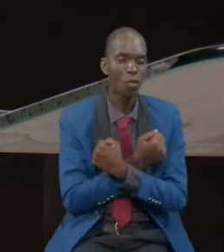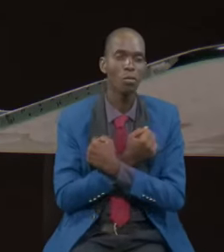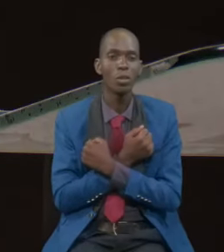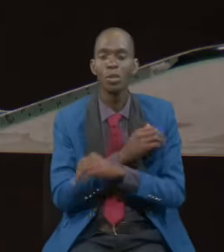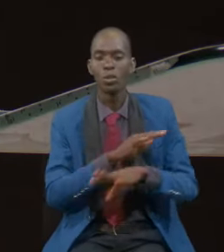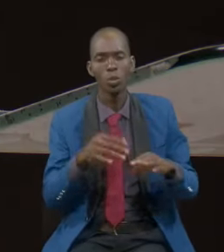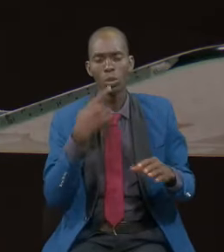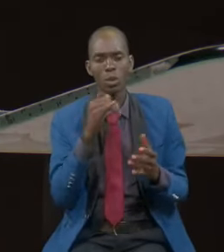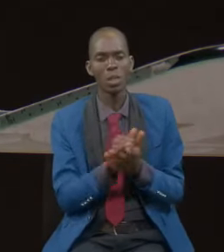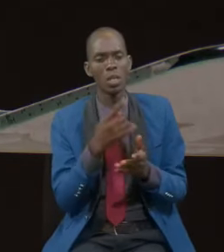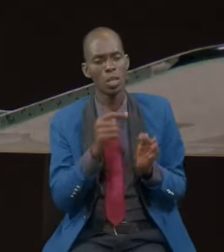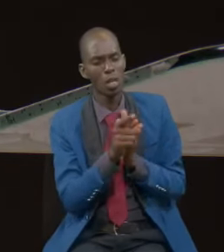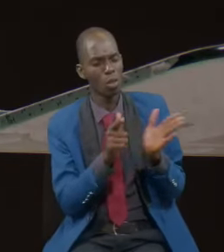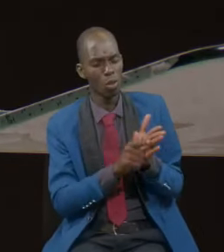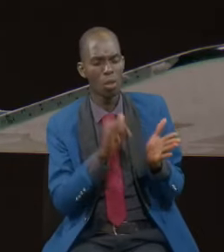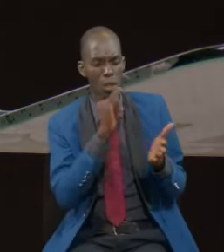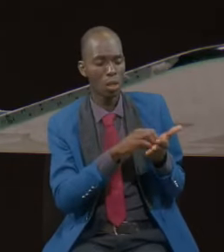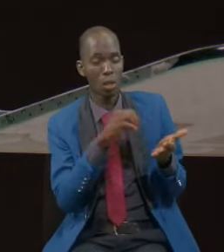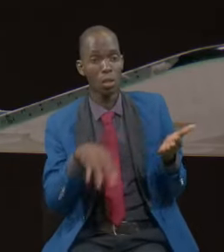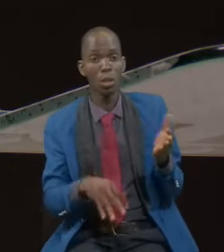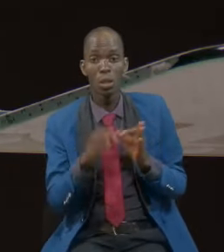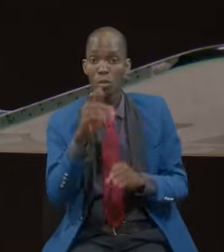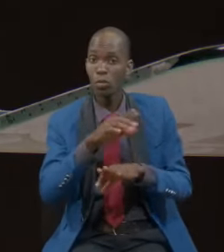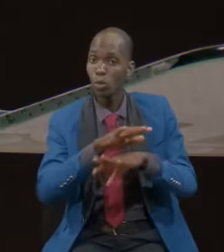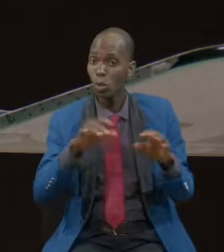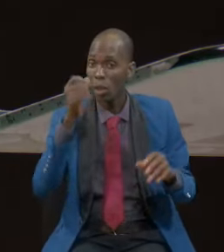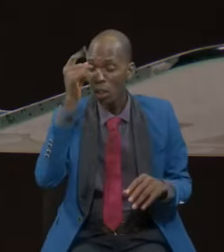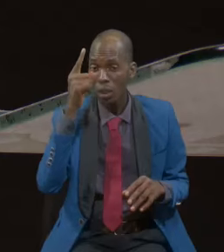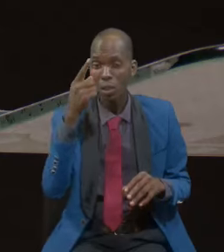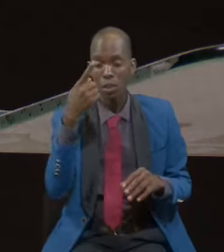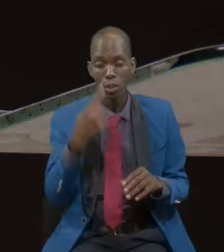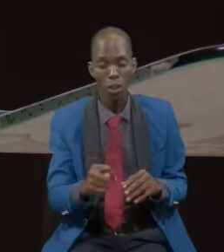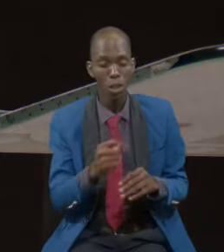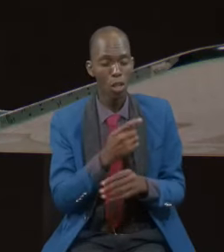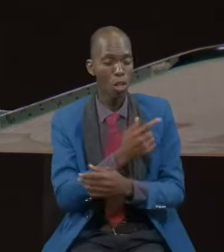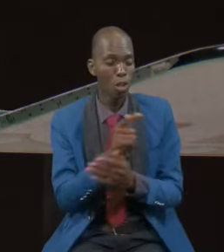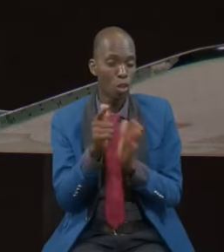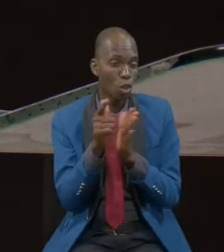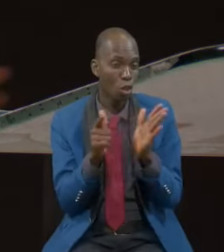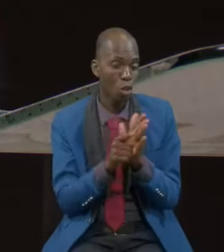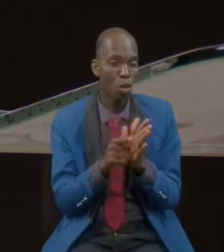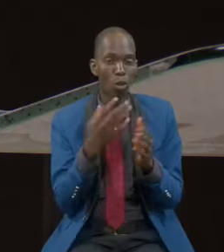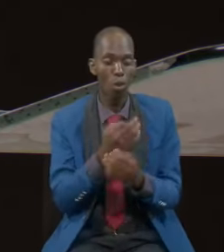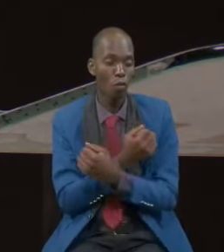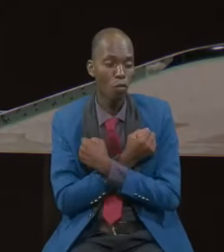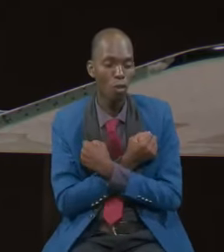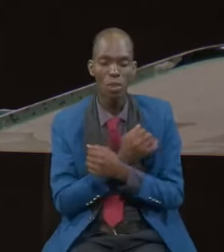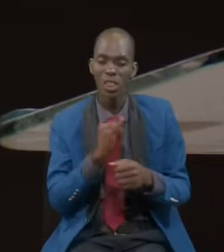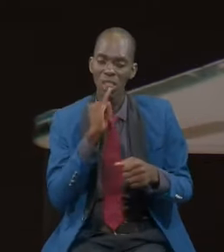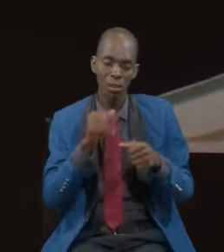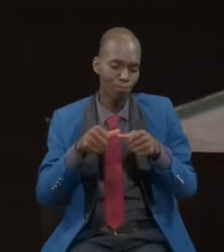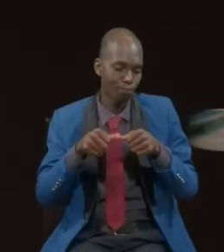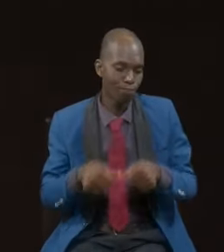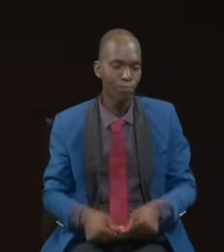is abolished if you don't understand the law of love abides and remains, the